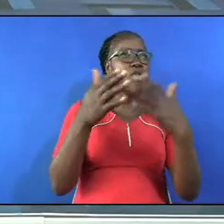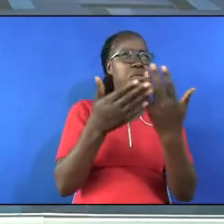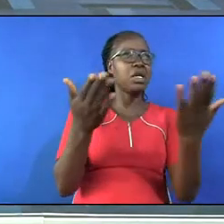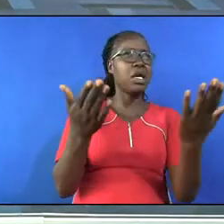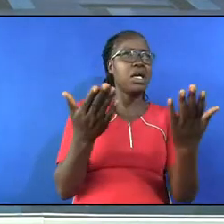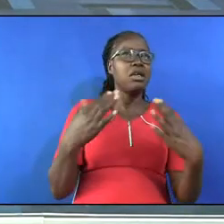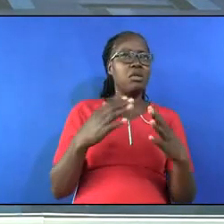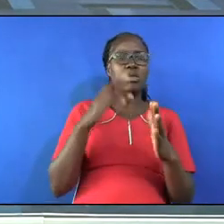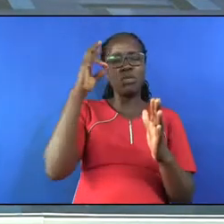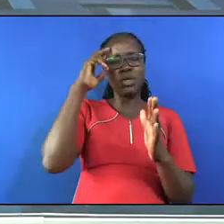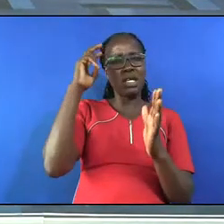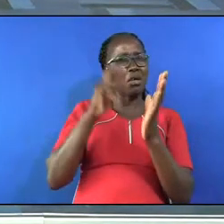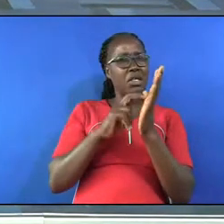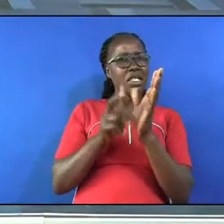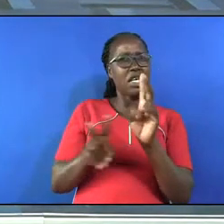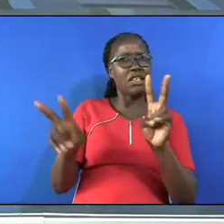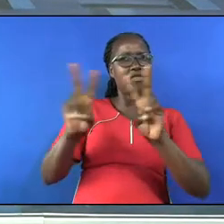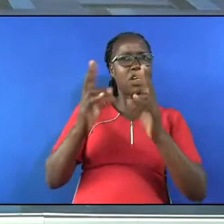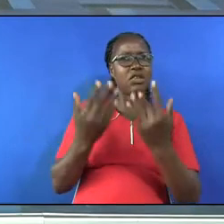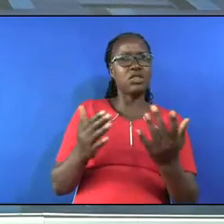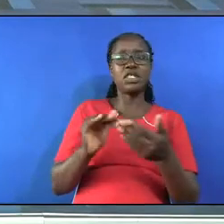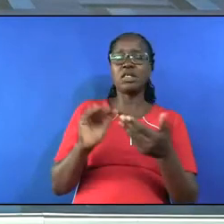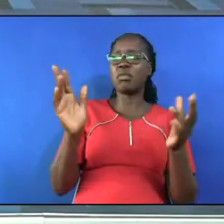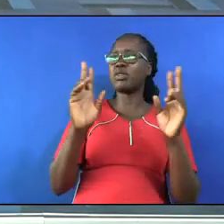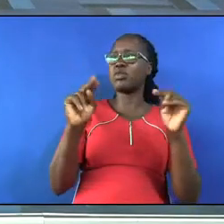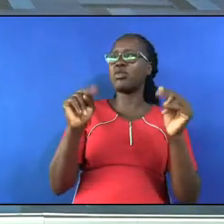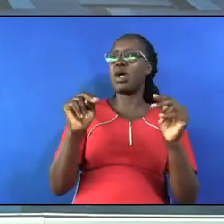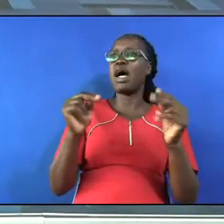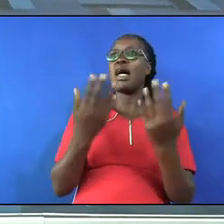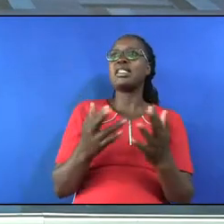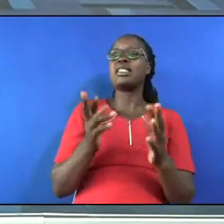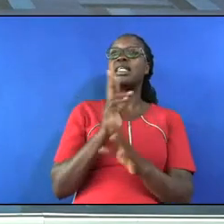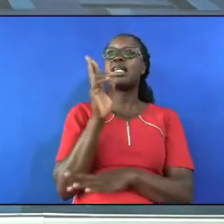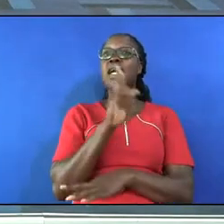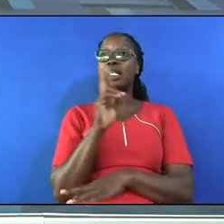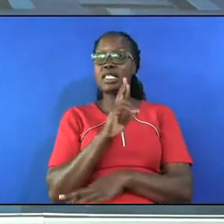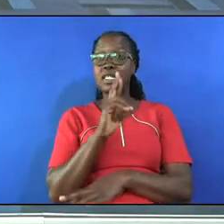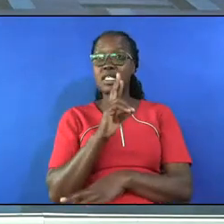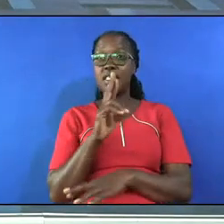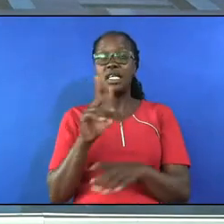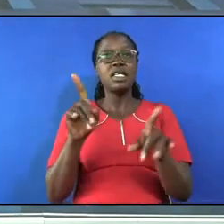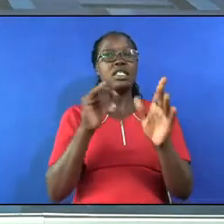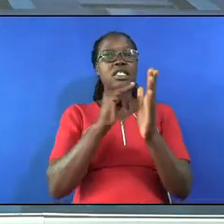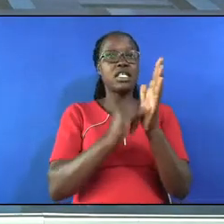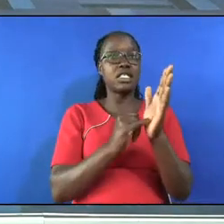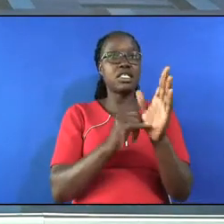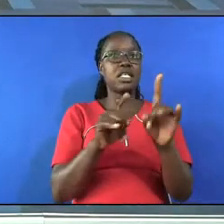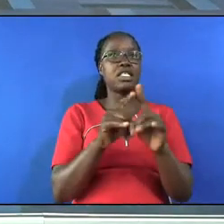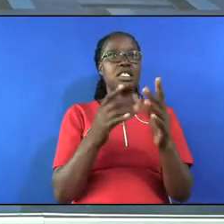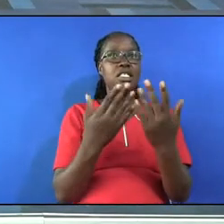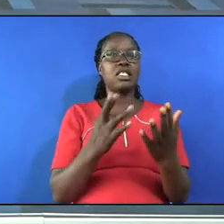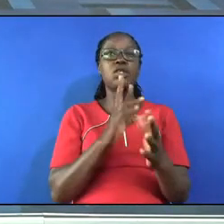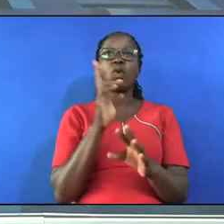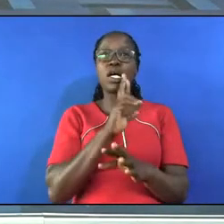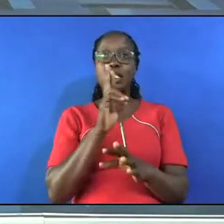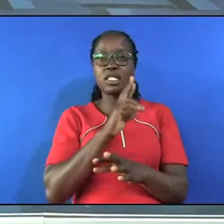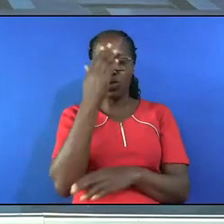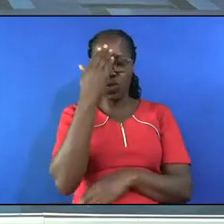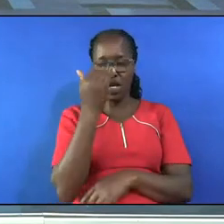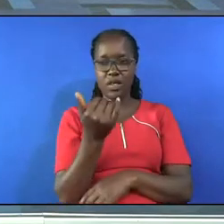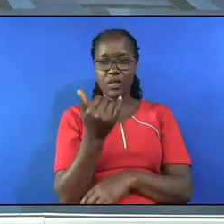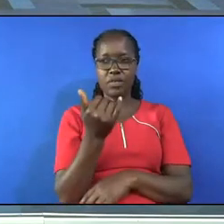really do not esteem children that much. And children are at risk. Just as these children were at risk because of